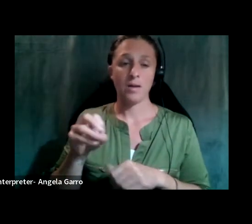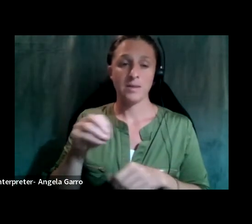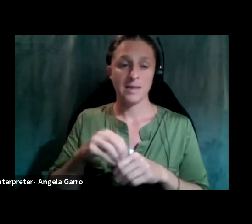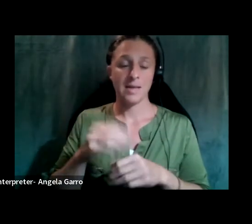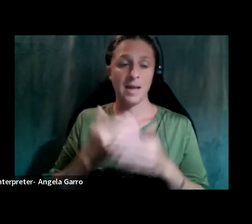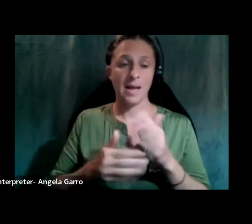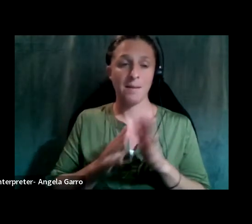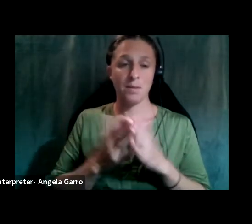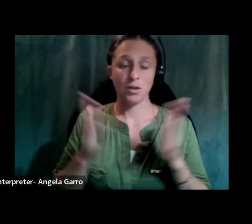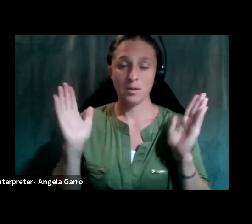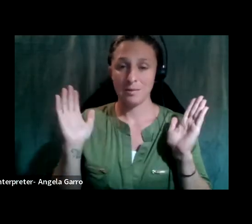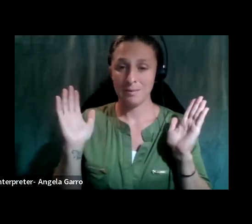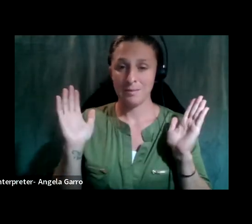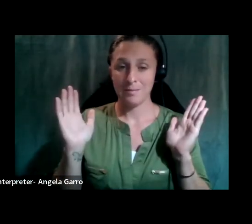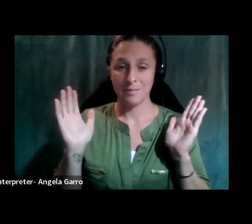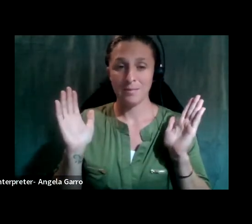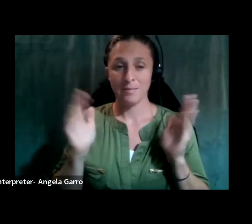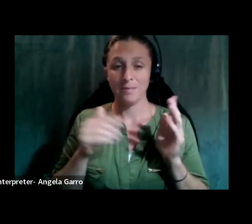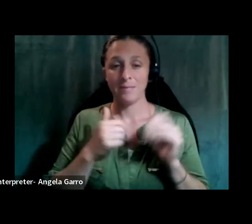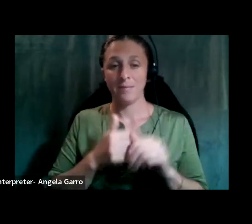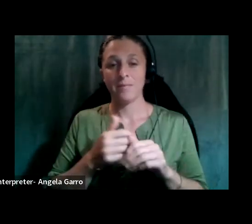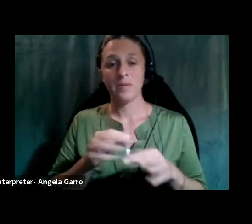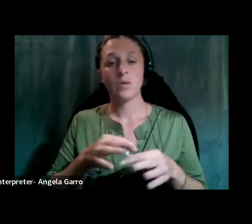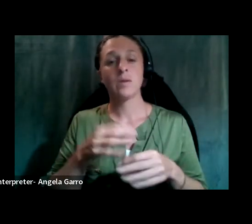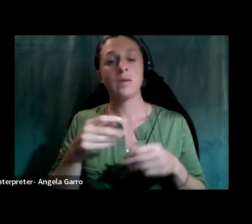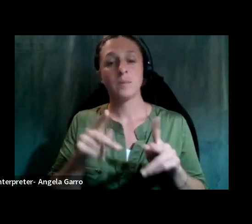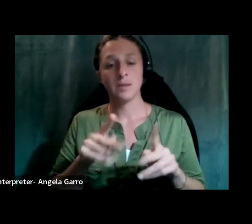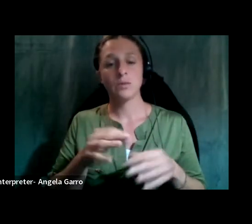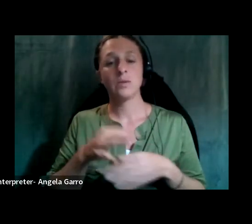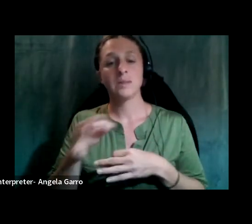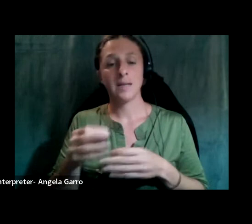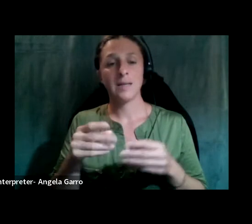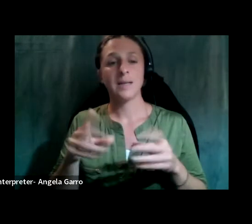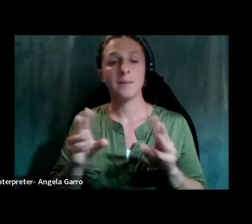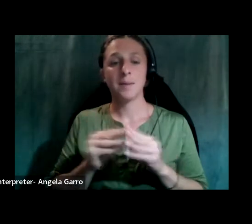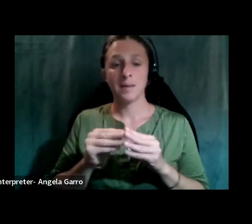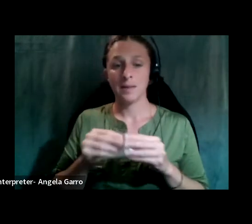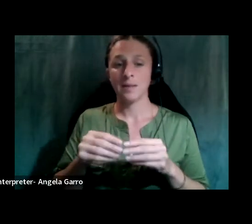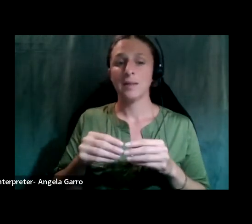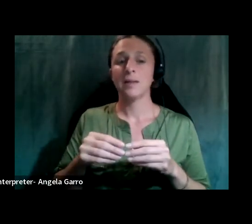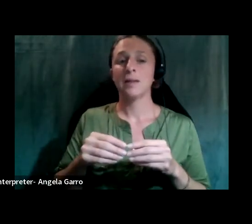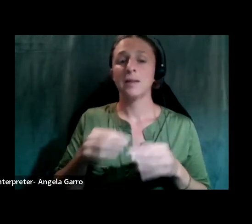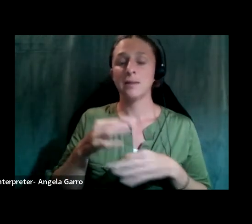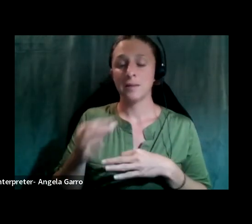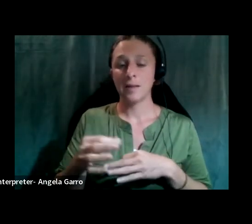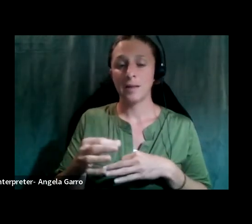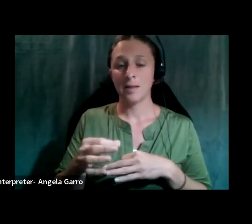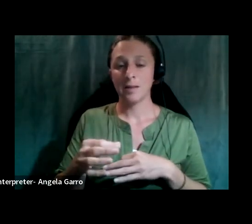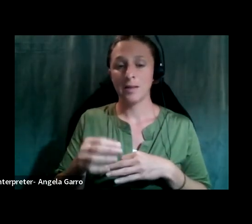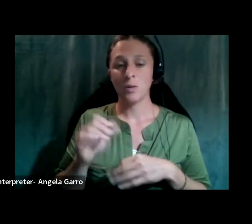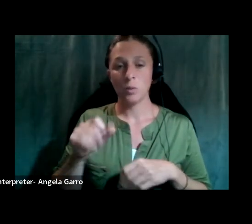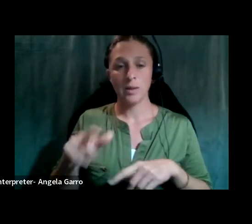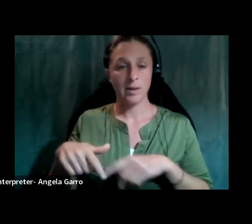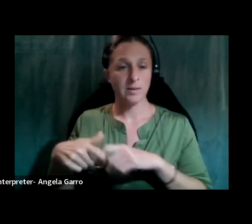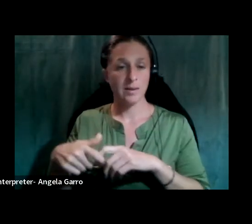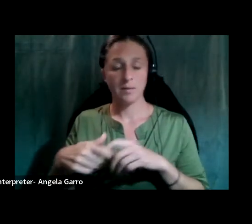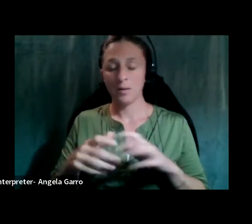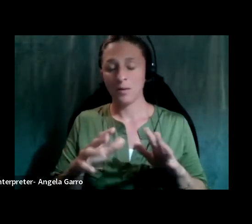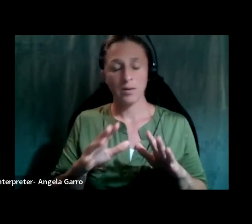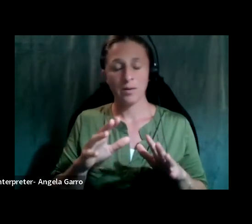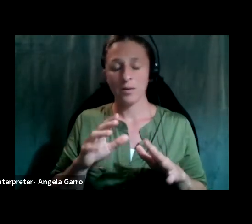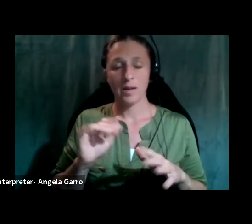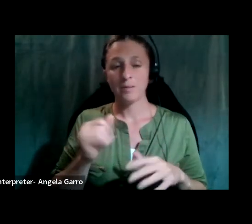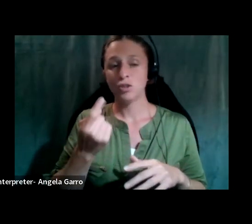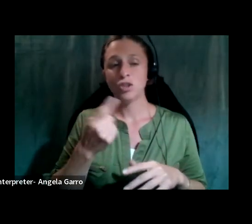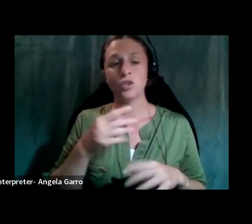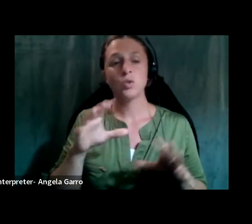I'm following the bylaws in the handbook. To extend the meeting. Yes, extend. There's some Anybody things that against we that? can table, right? Like. No, I'm just, No, I'm just